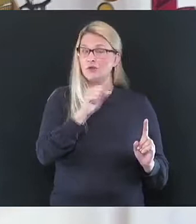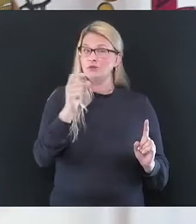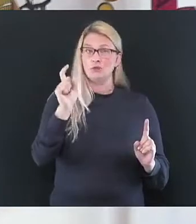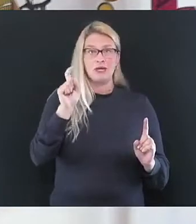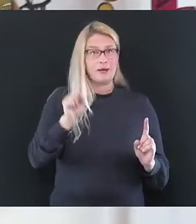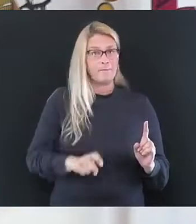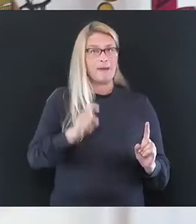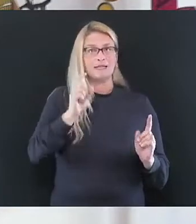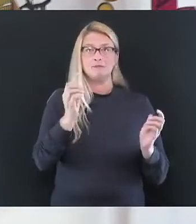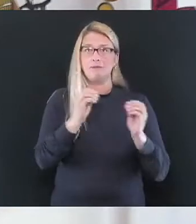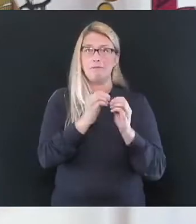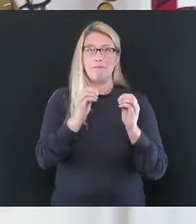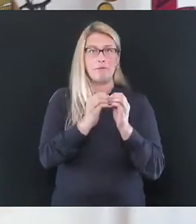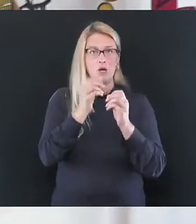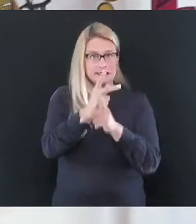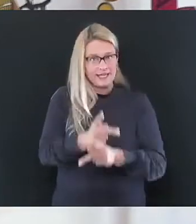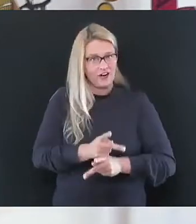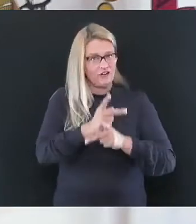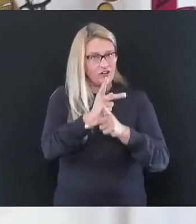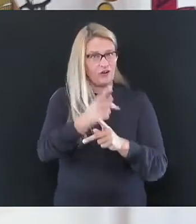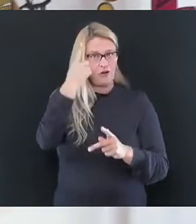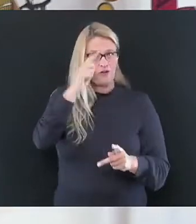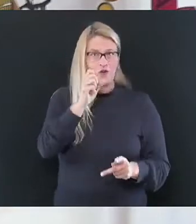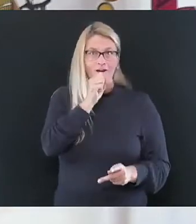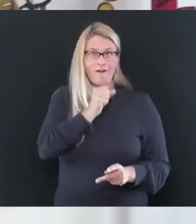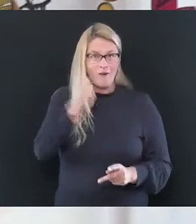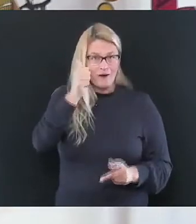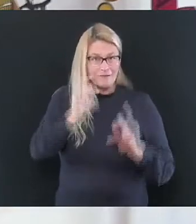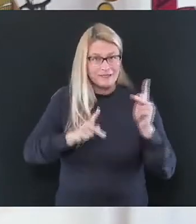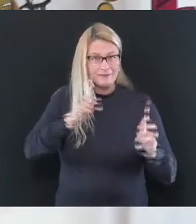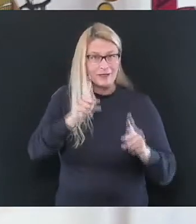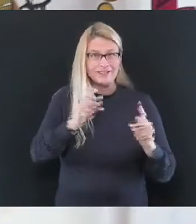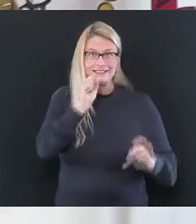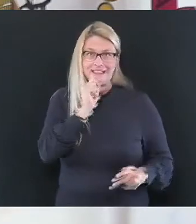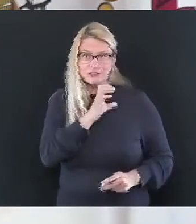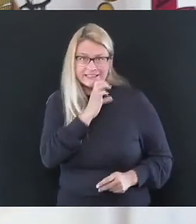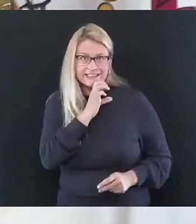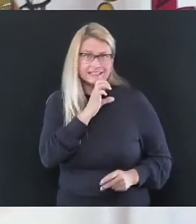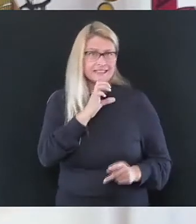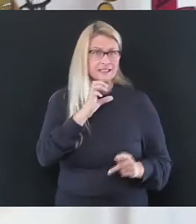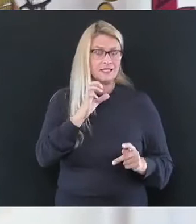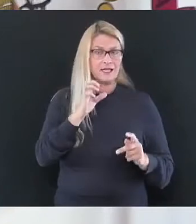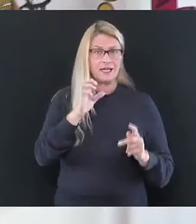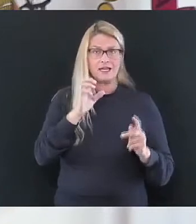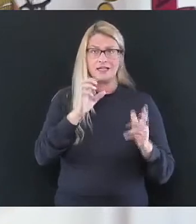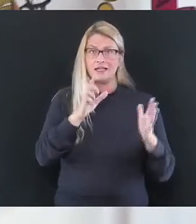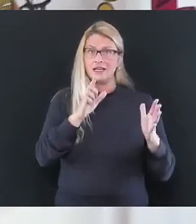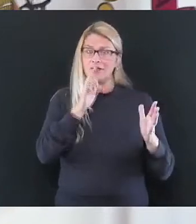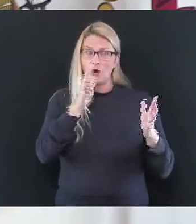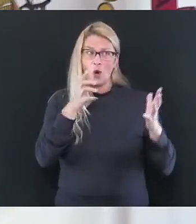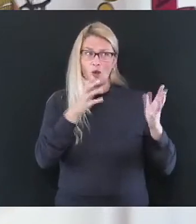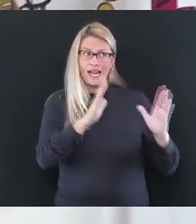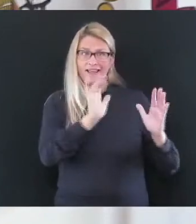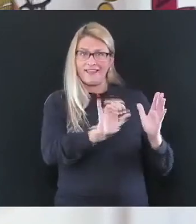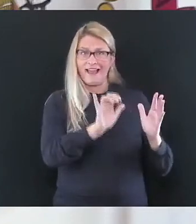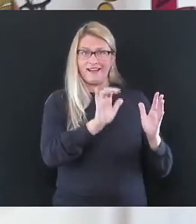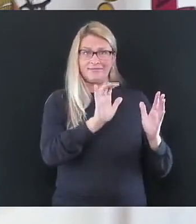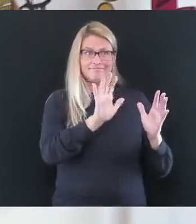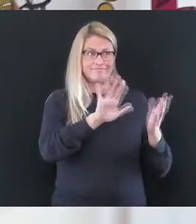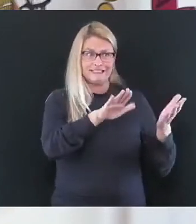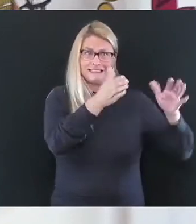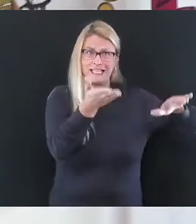be concerned, especially for our elderly. Please don't let these people become a statistic. I say it all the